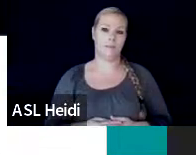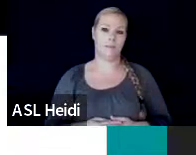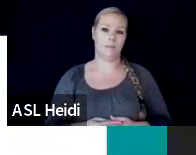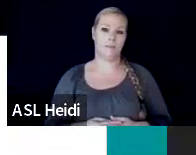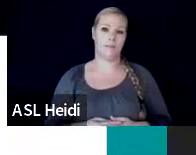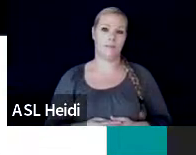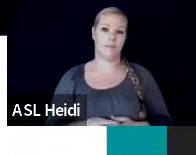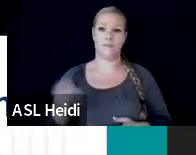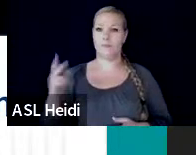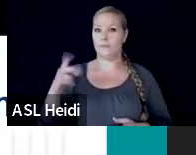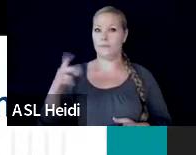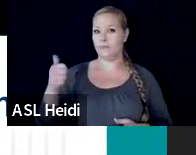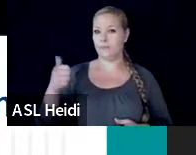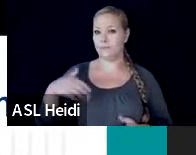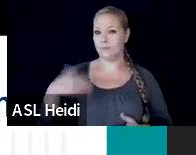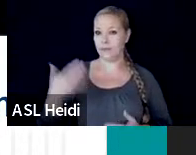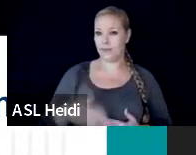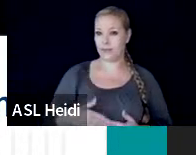Next slide.